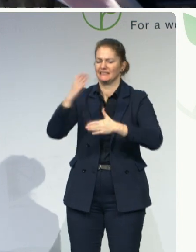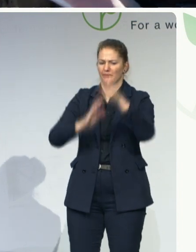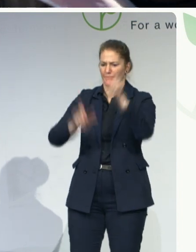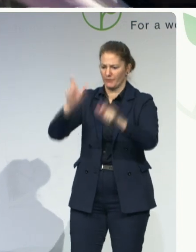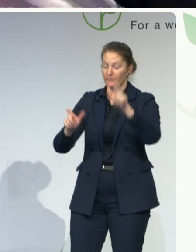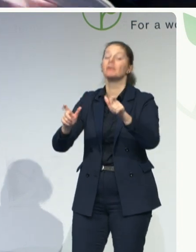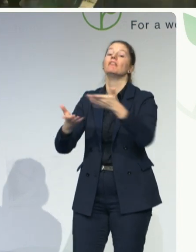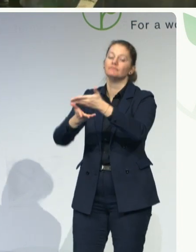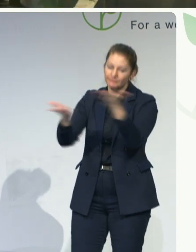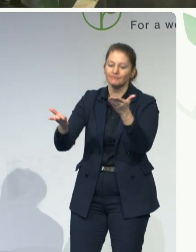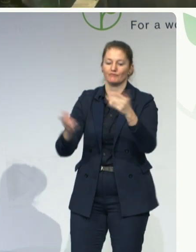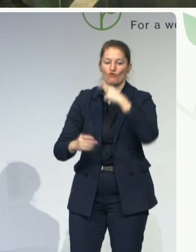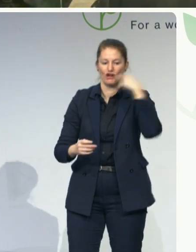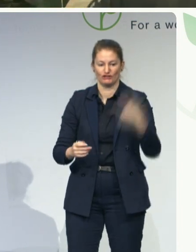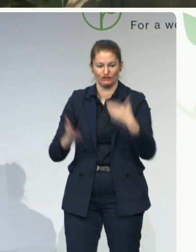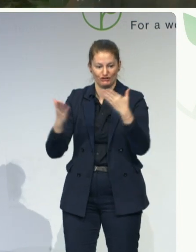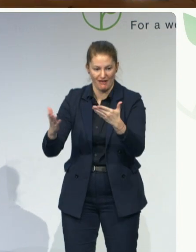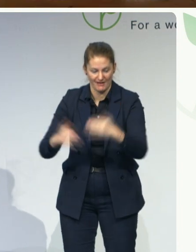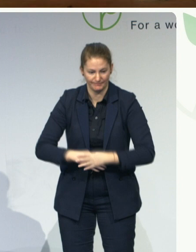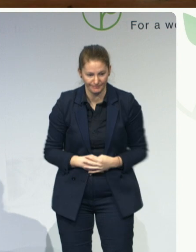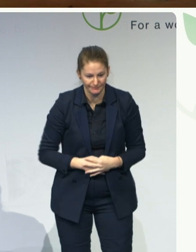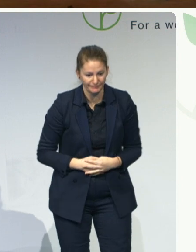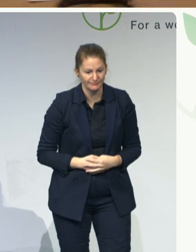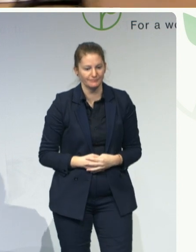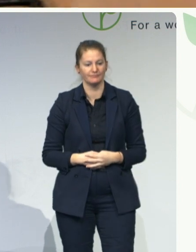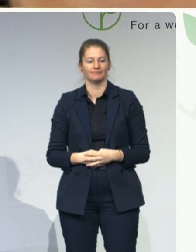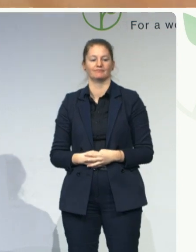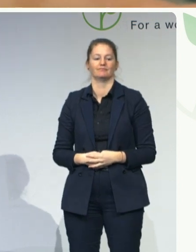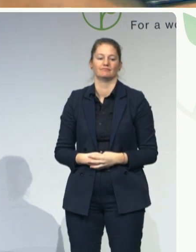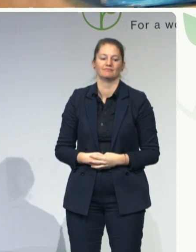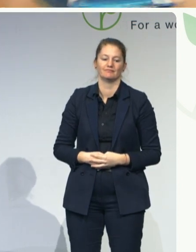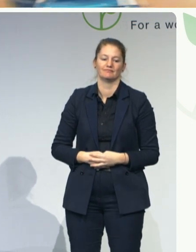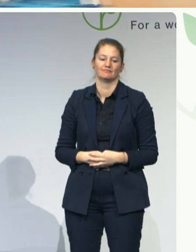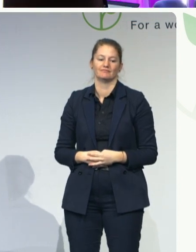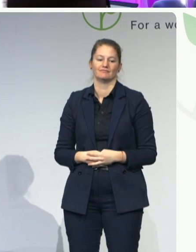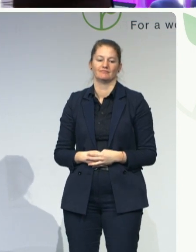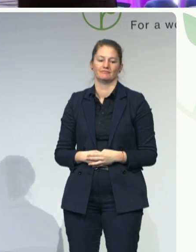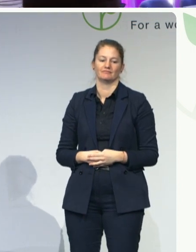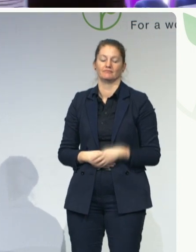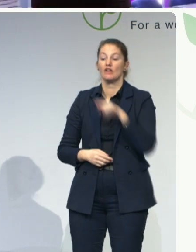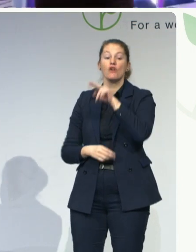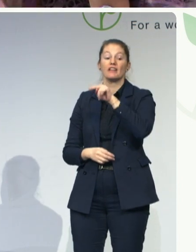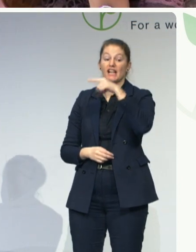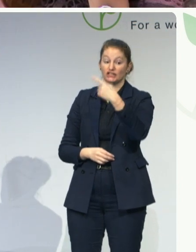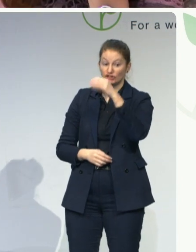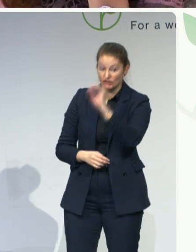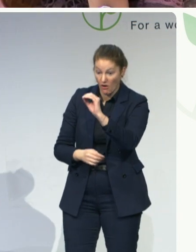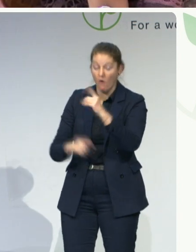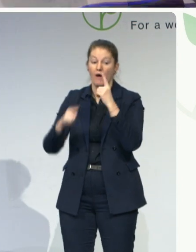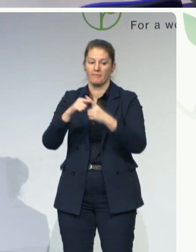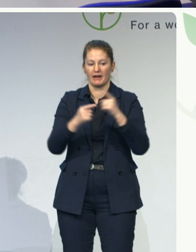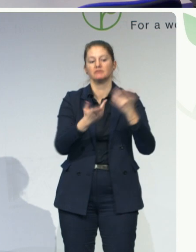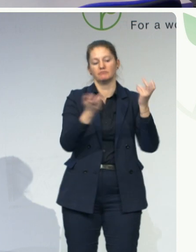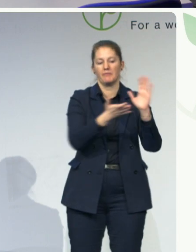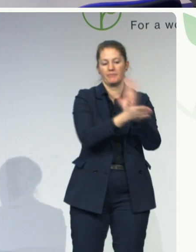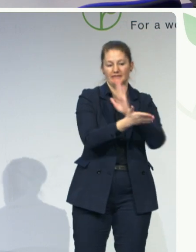disabilities and representatives of non-profit and commercial organizations on the effective removal of barriers in the built